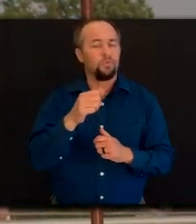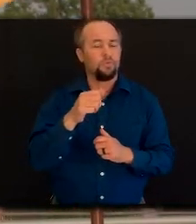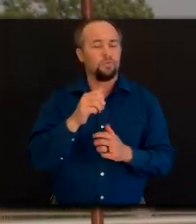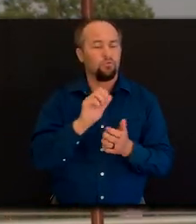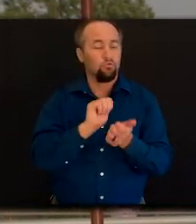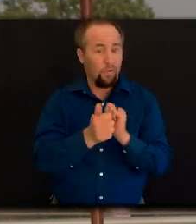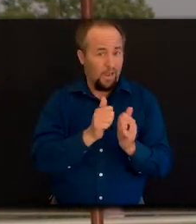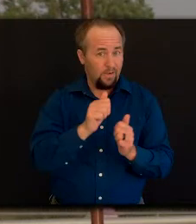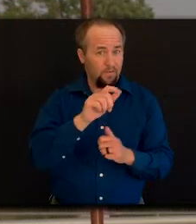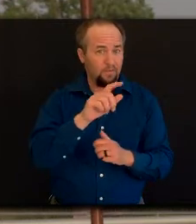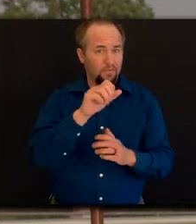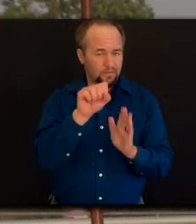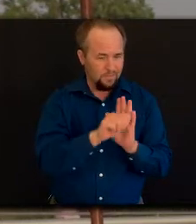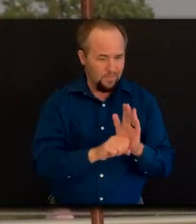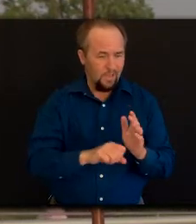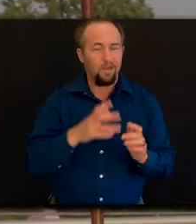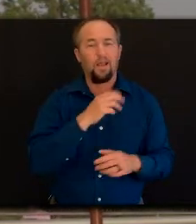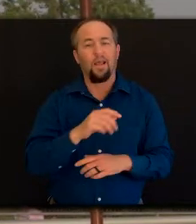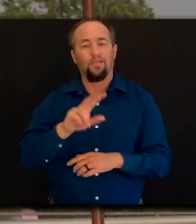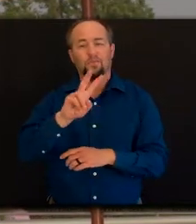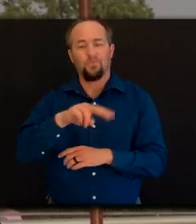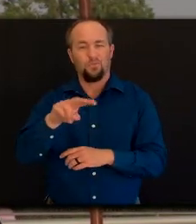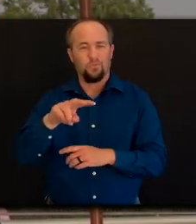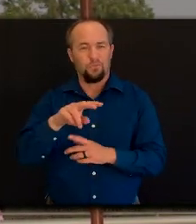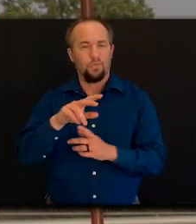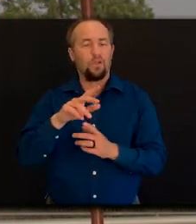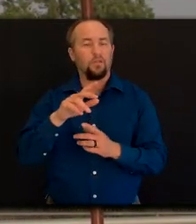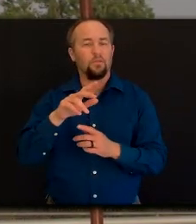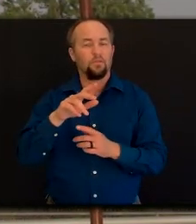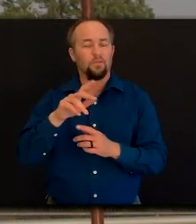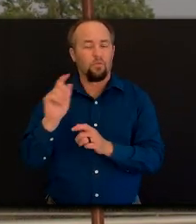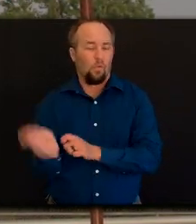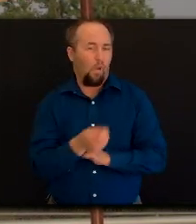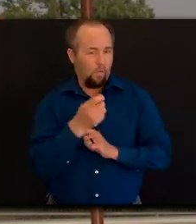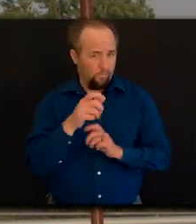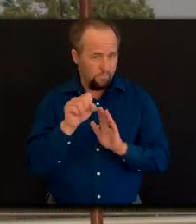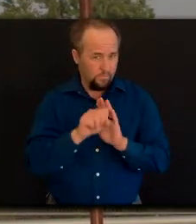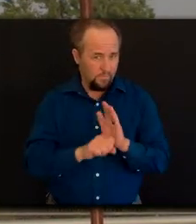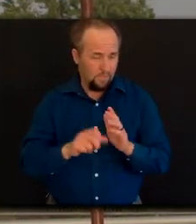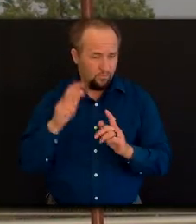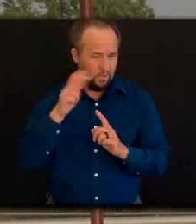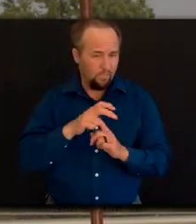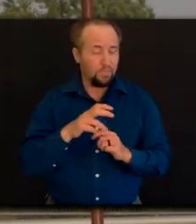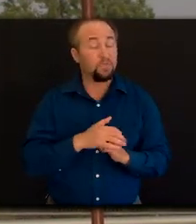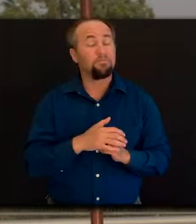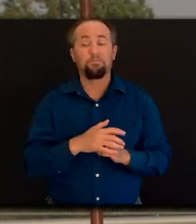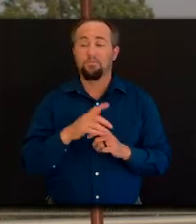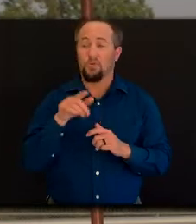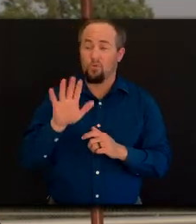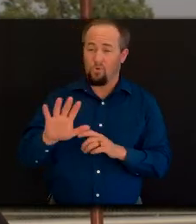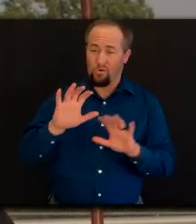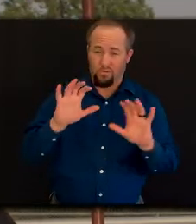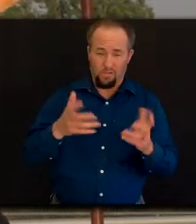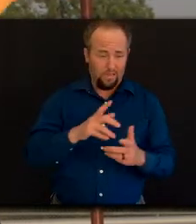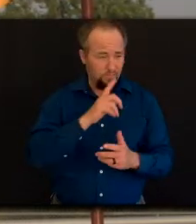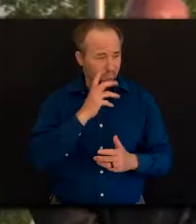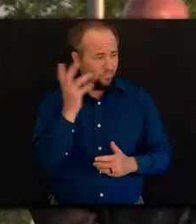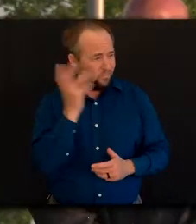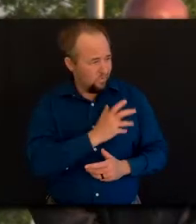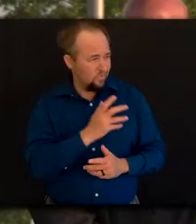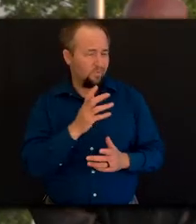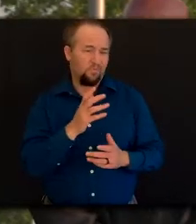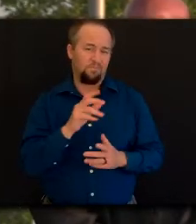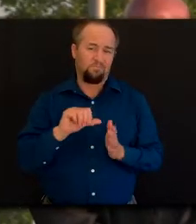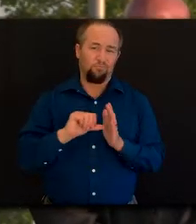and 2022 Girls Golf State Championship while you attended ONW, your class has left an indelible mark.